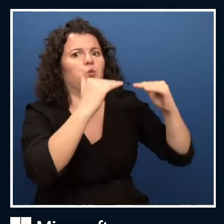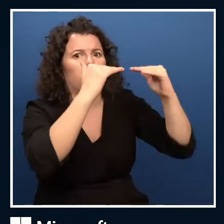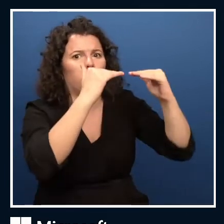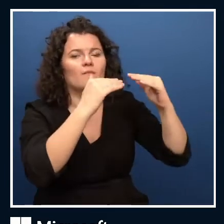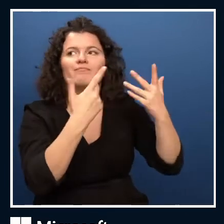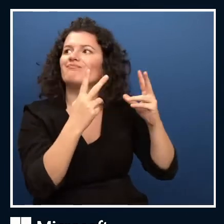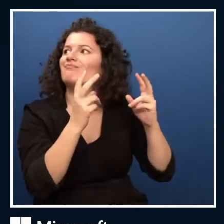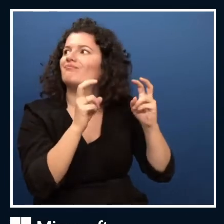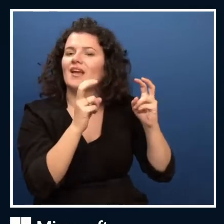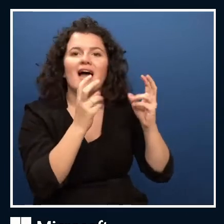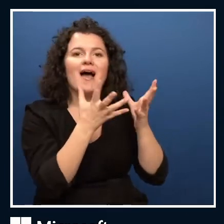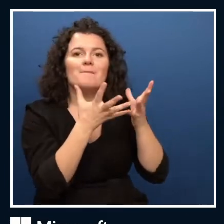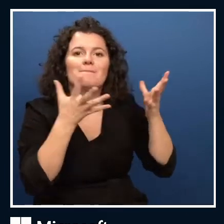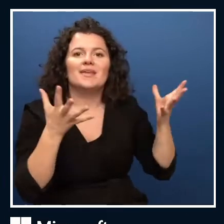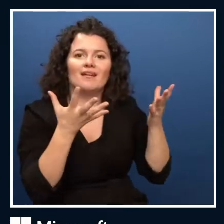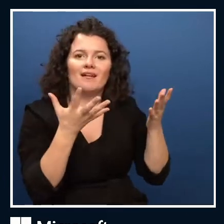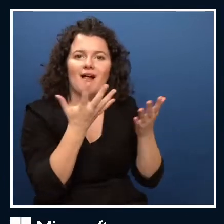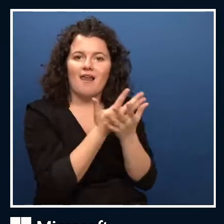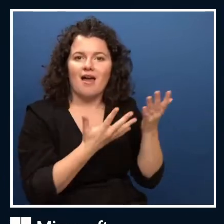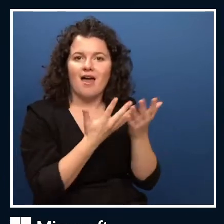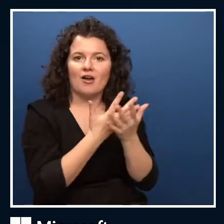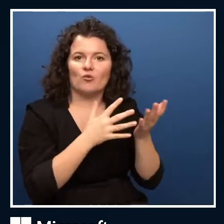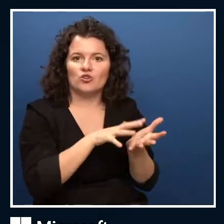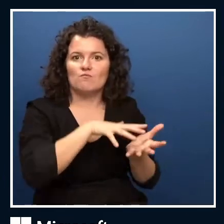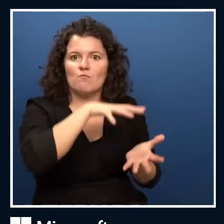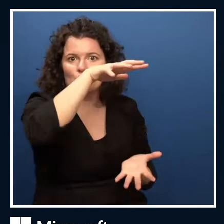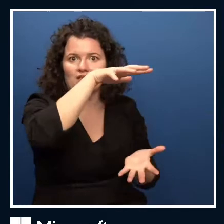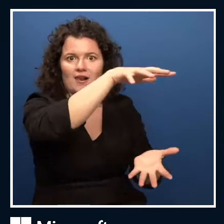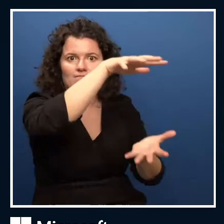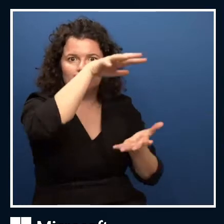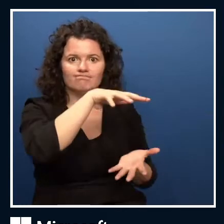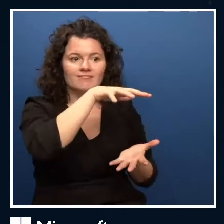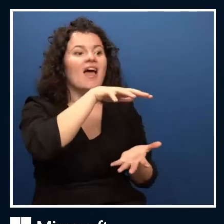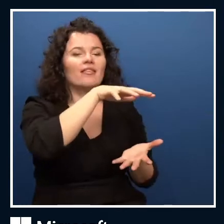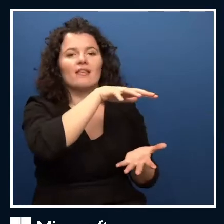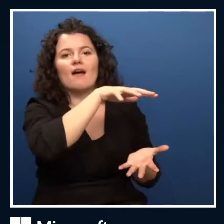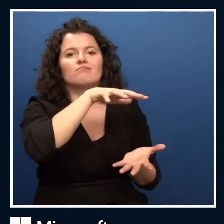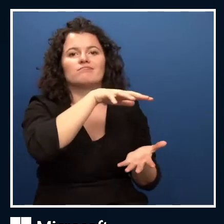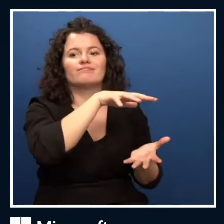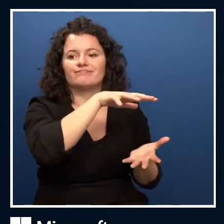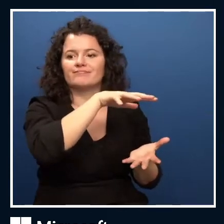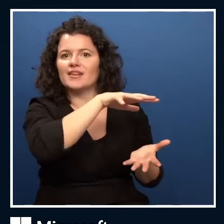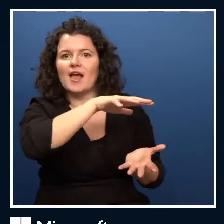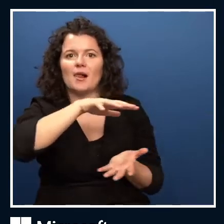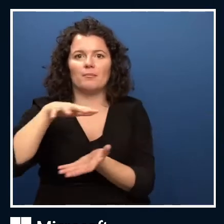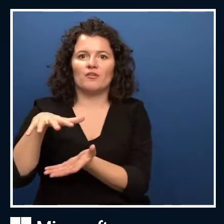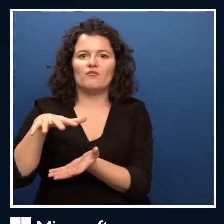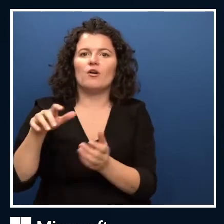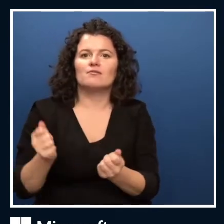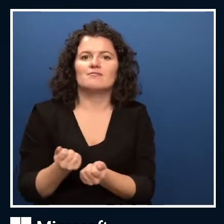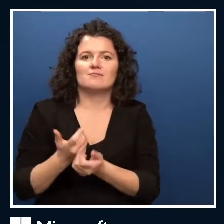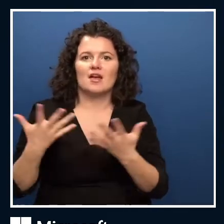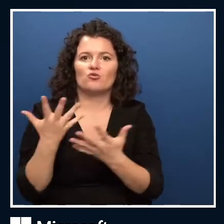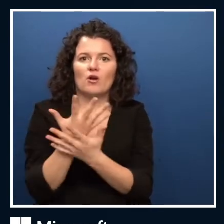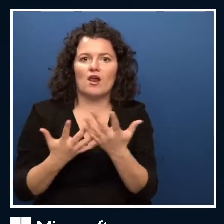we have better and better understanding of the natural language. And this leads us to emerging of